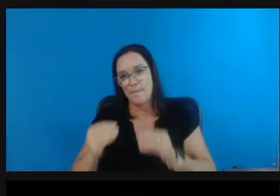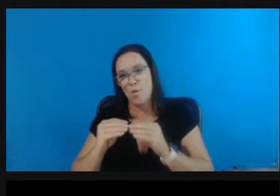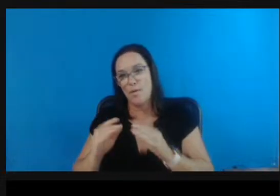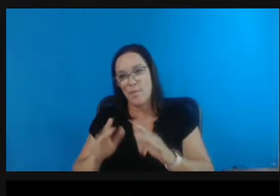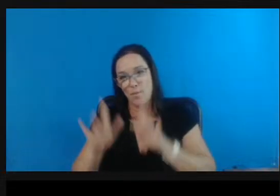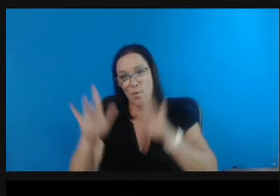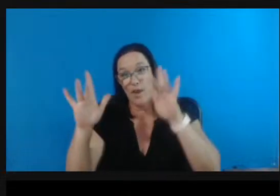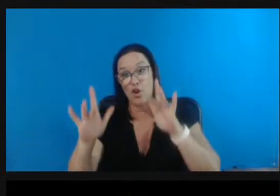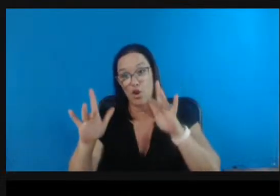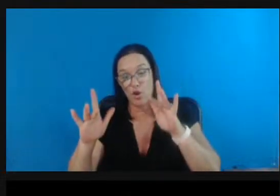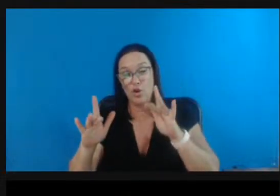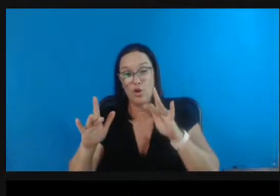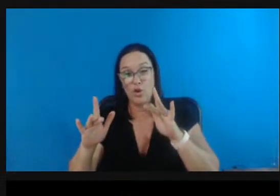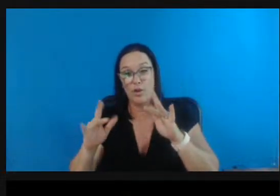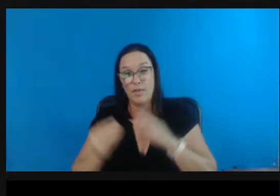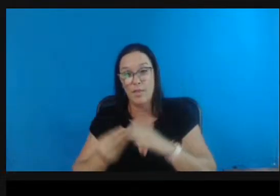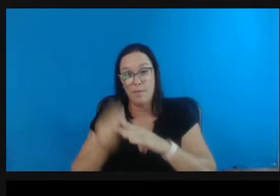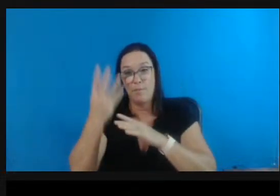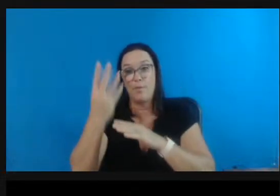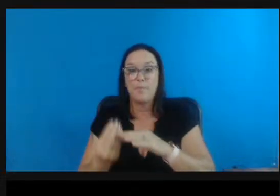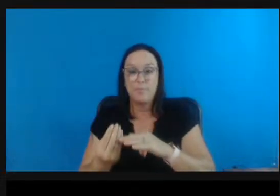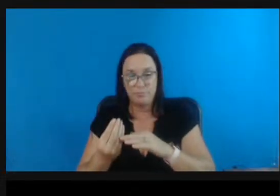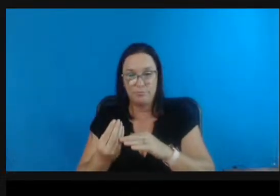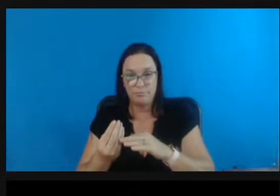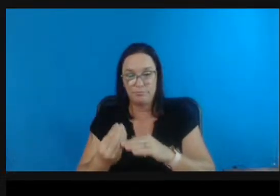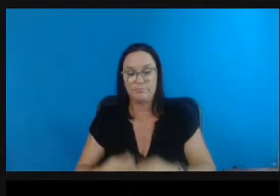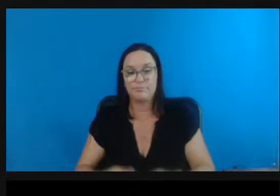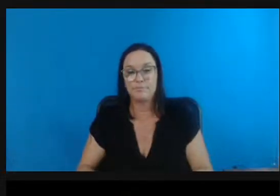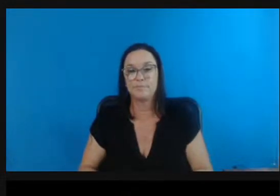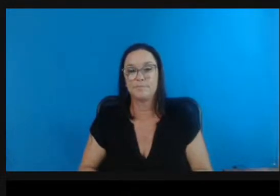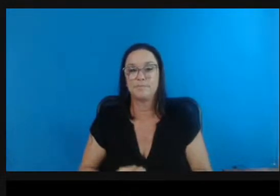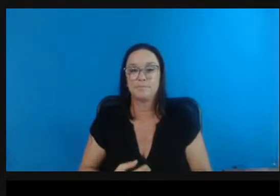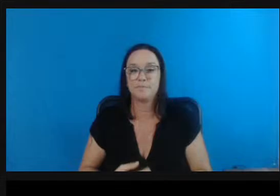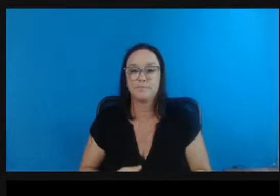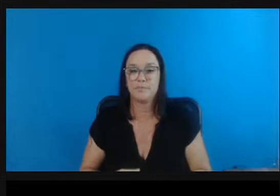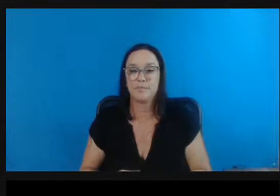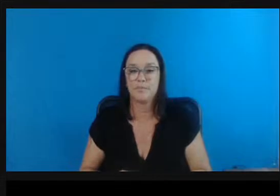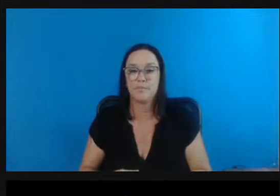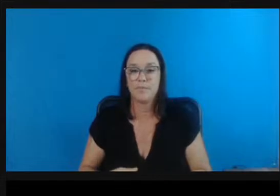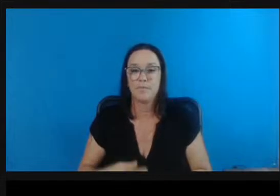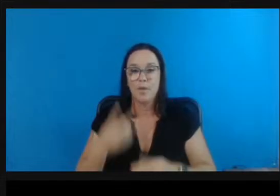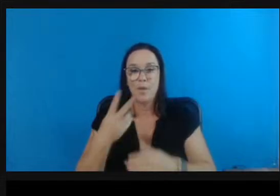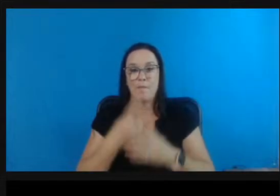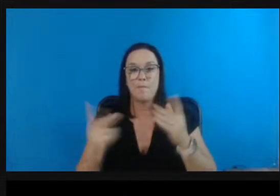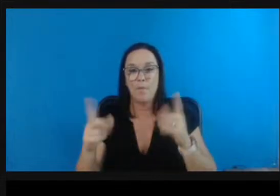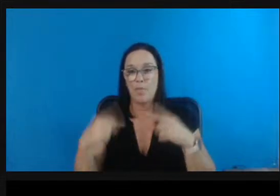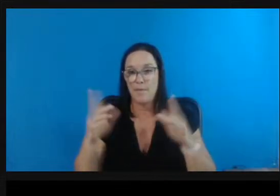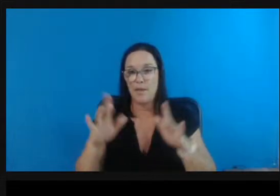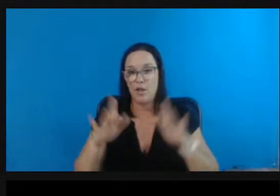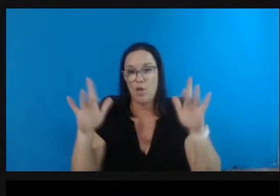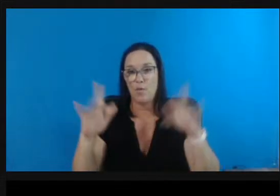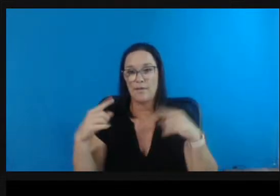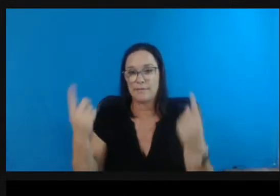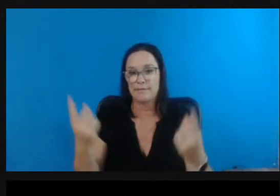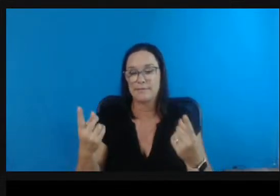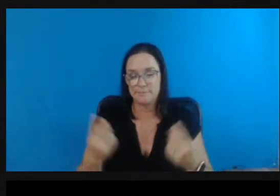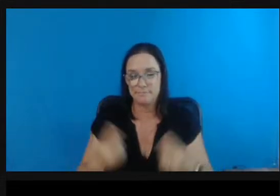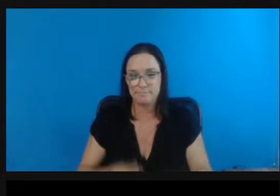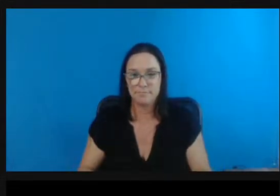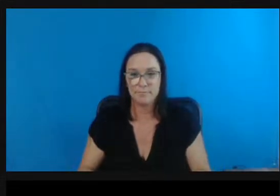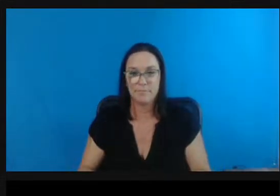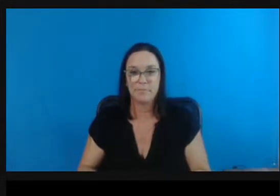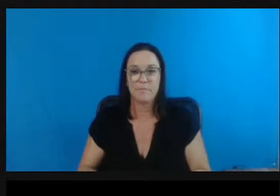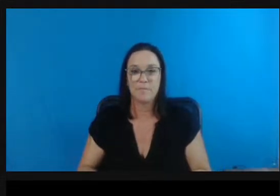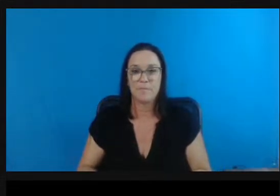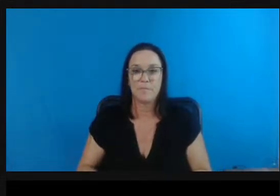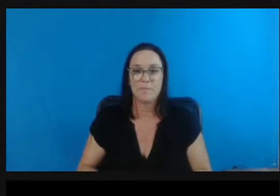brighter coming up until the eruption itself. And they've both been glowing since as well. Maybe intermittently